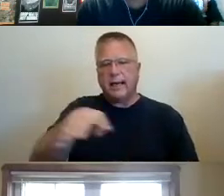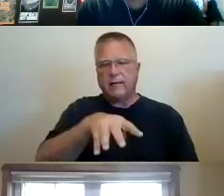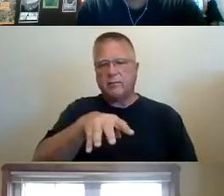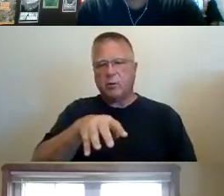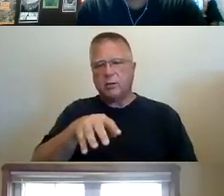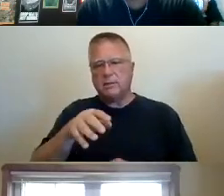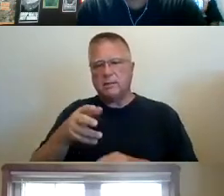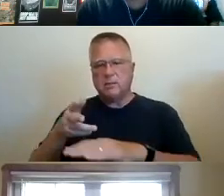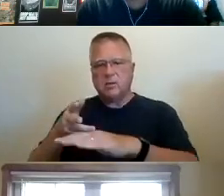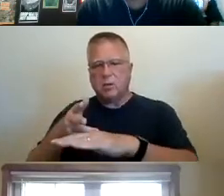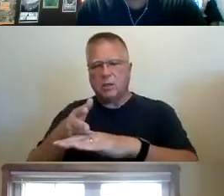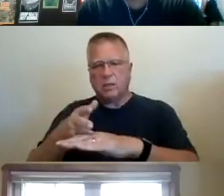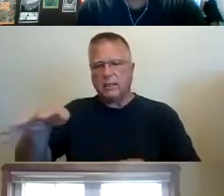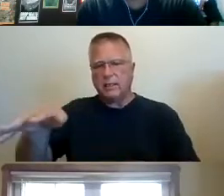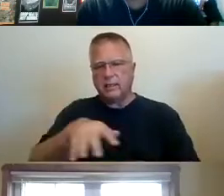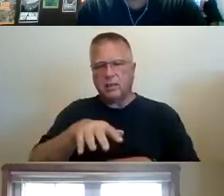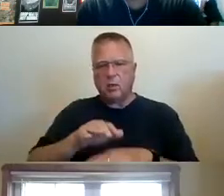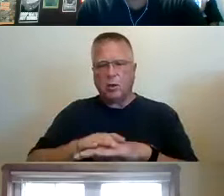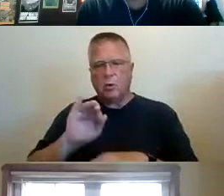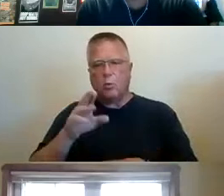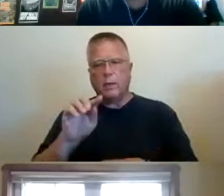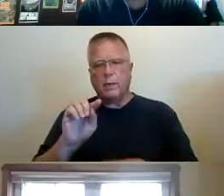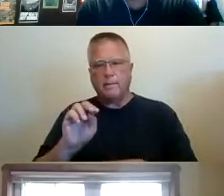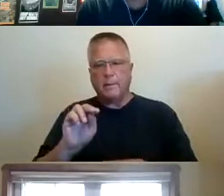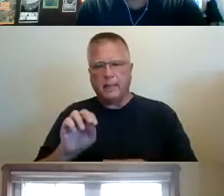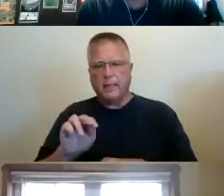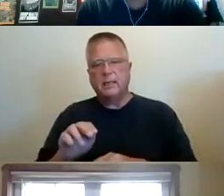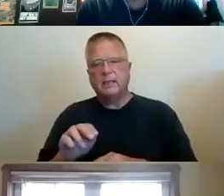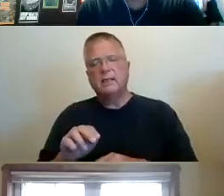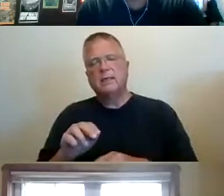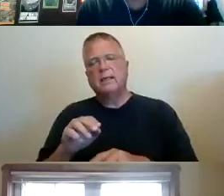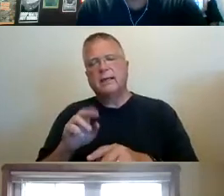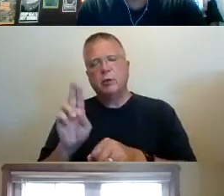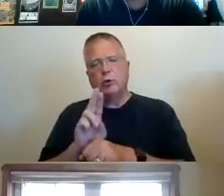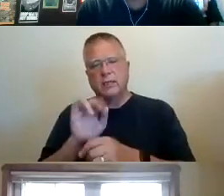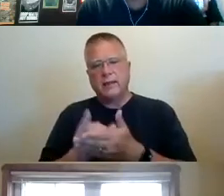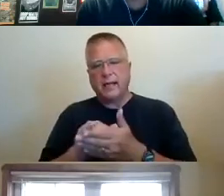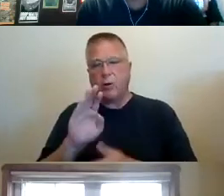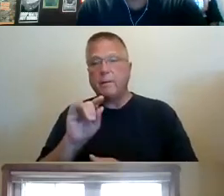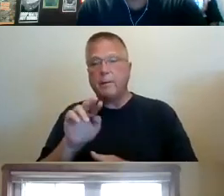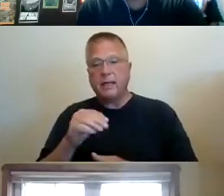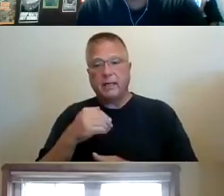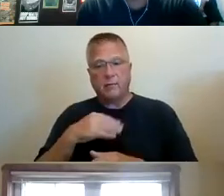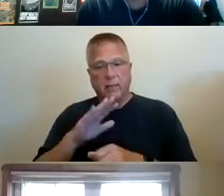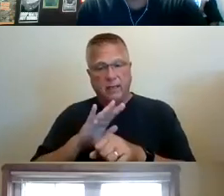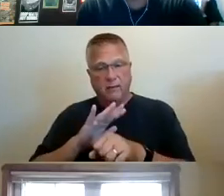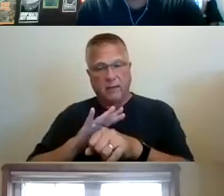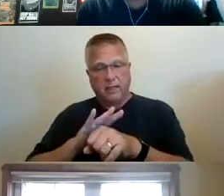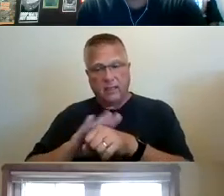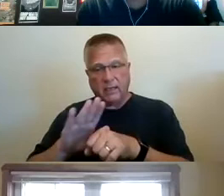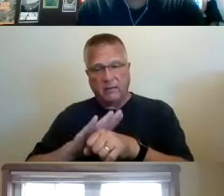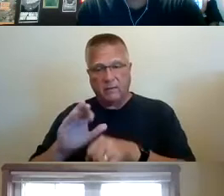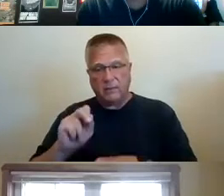itself. So using that treatment on Beacon where we can, where we have the space, and then in the eastern